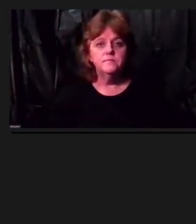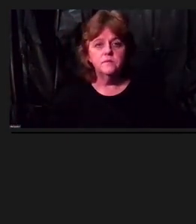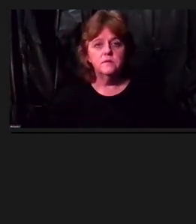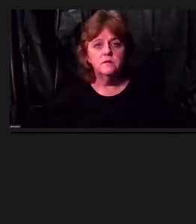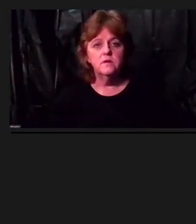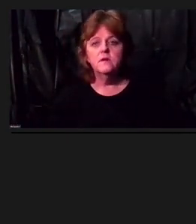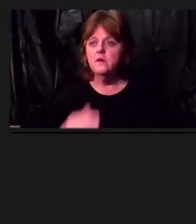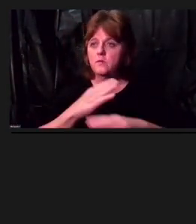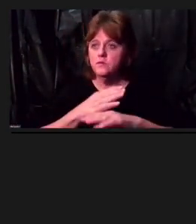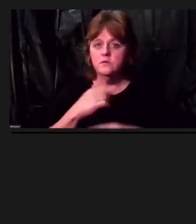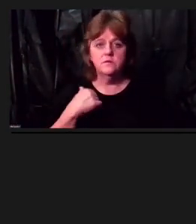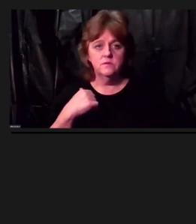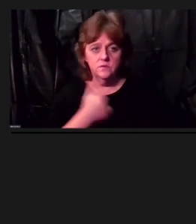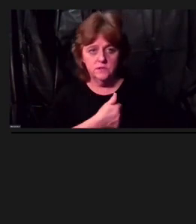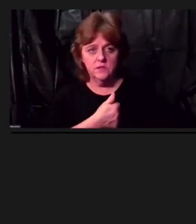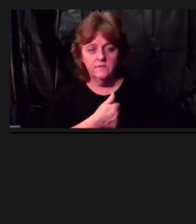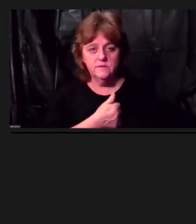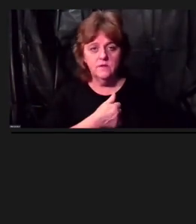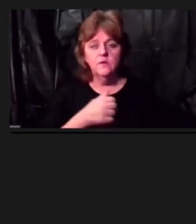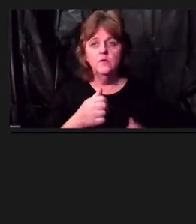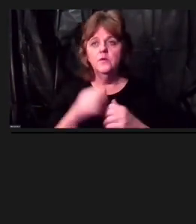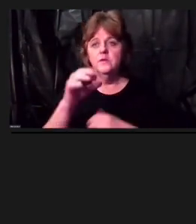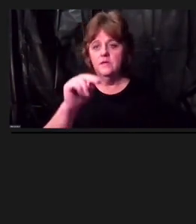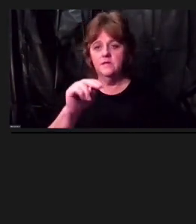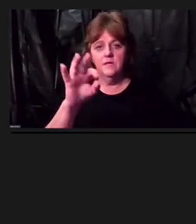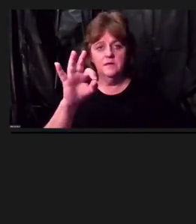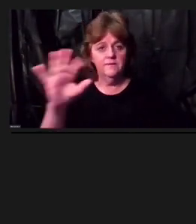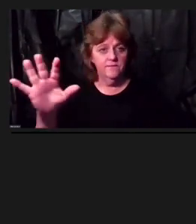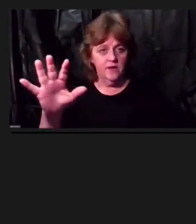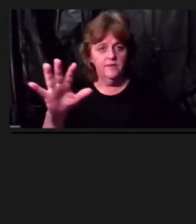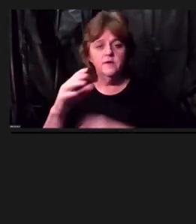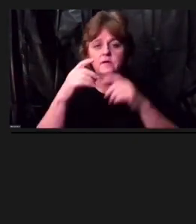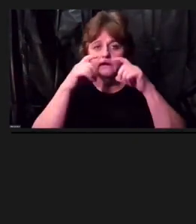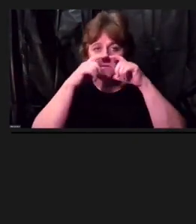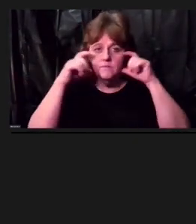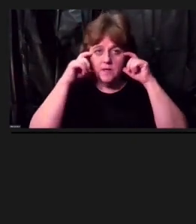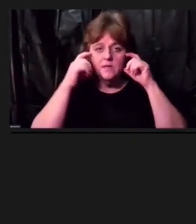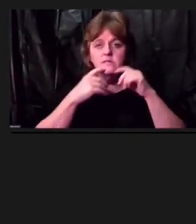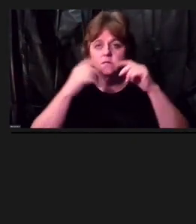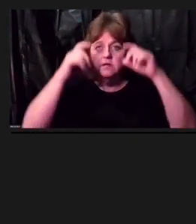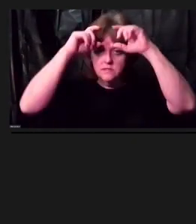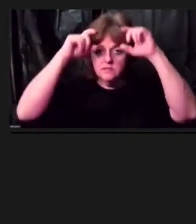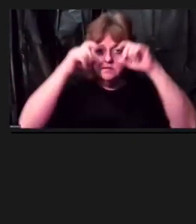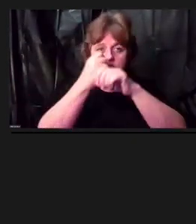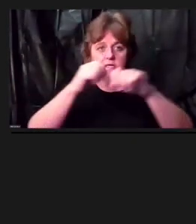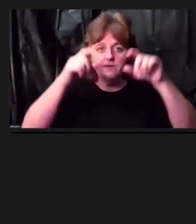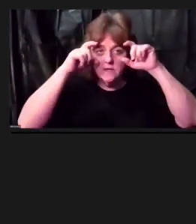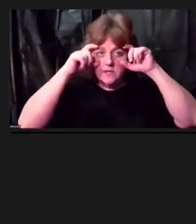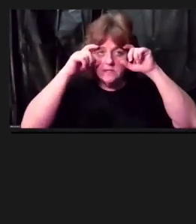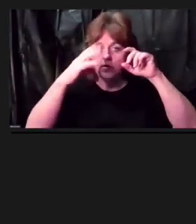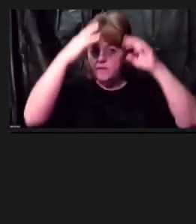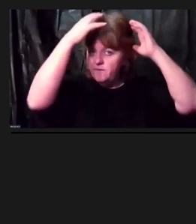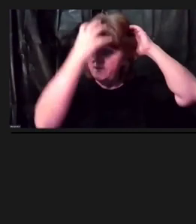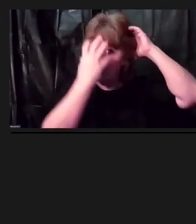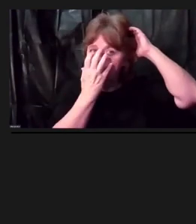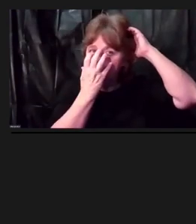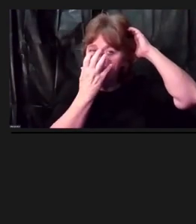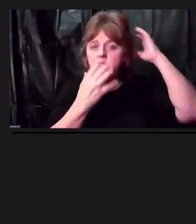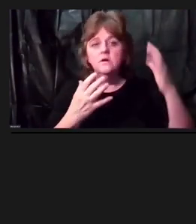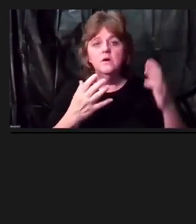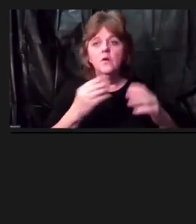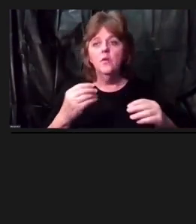And we protect ourselves in every call with N95 masks, gloves, safety glasses, and as needed, face shields and isolation gowns.